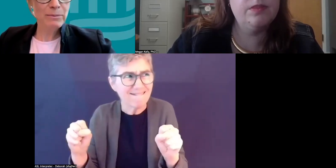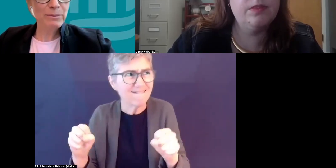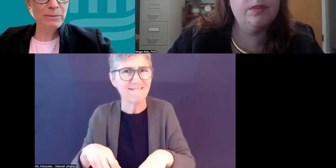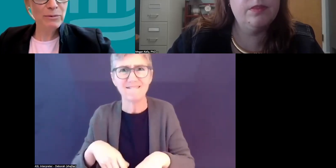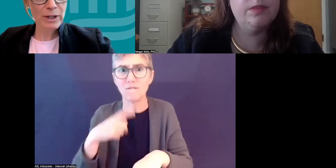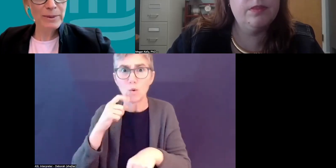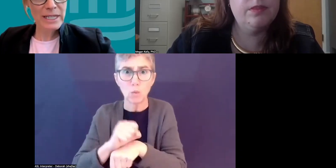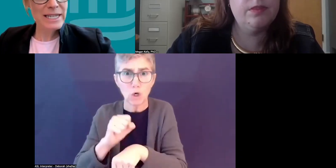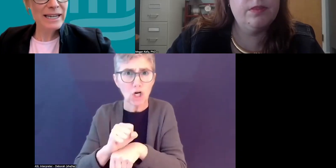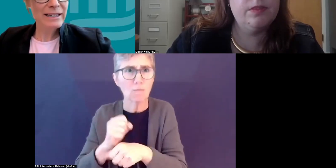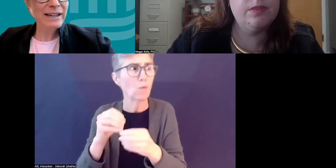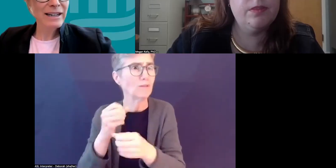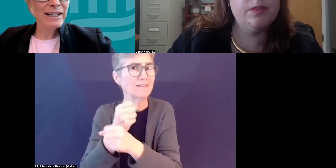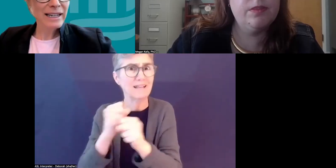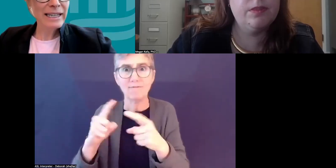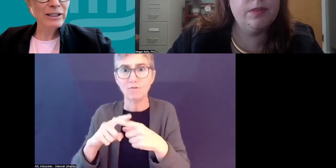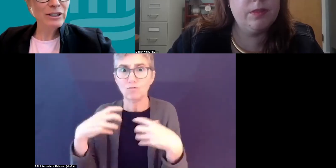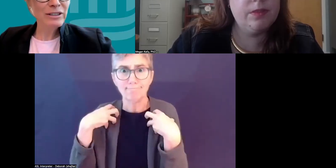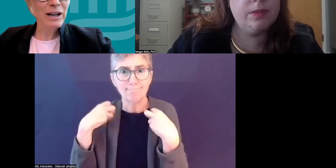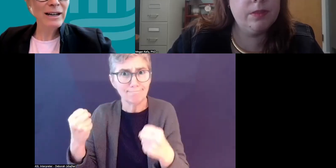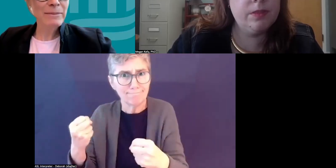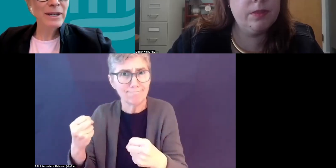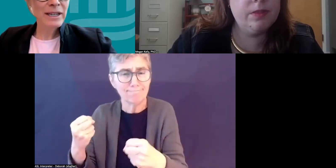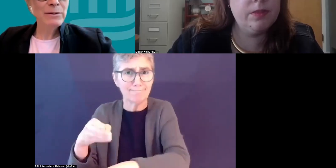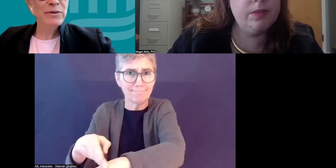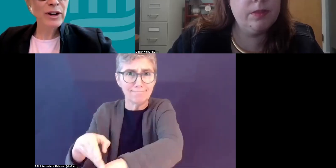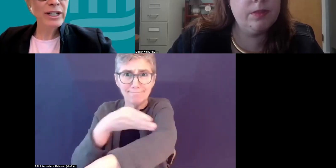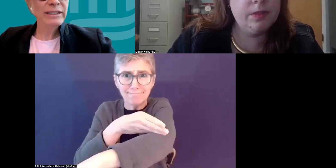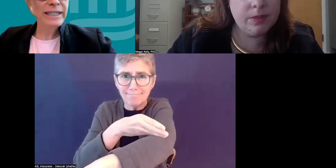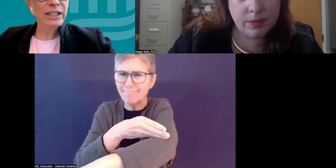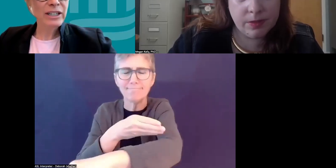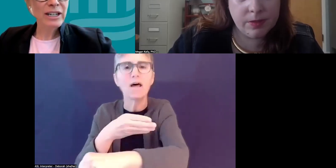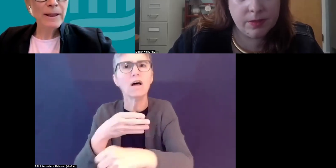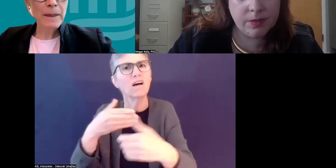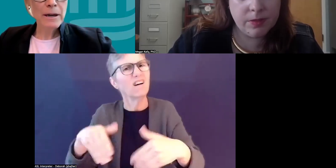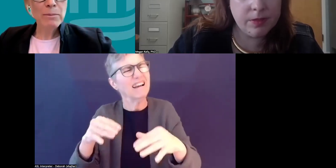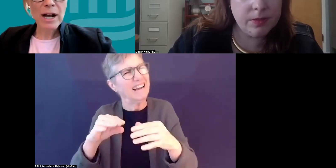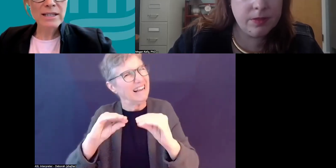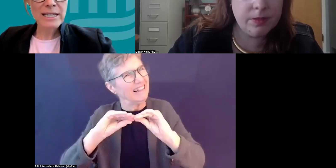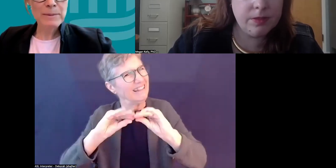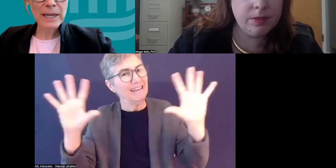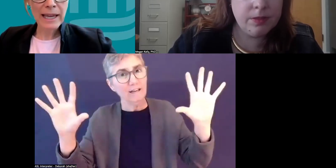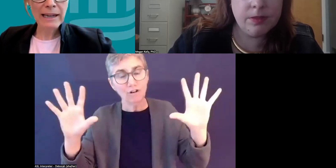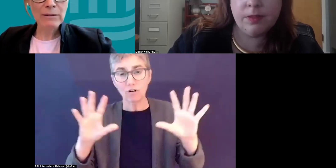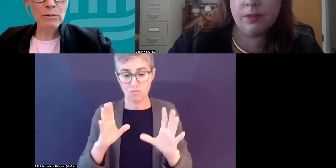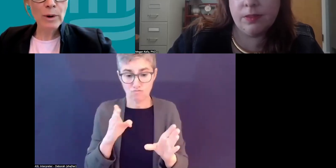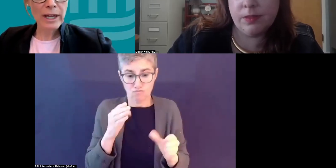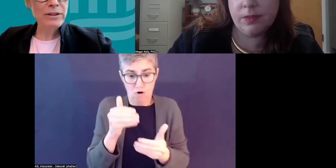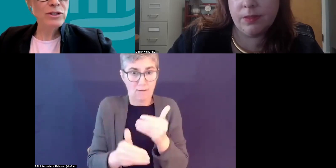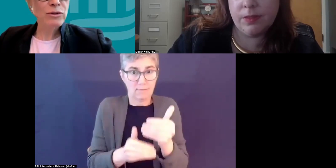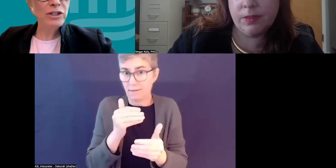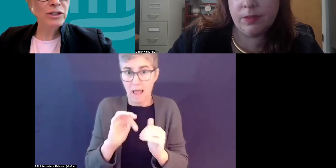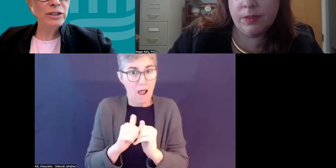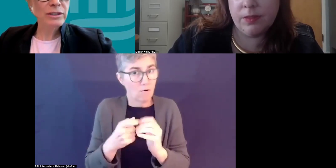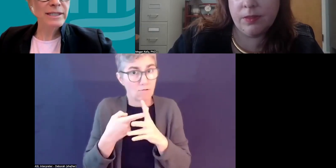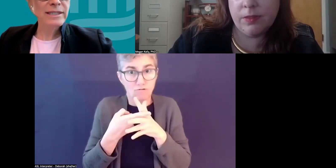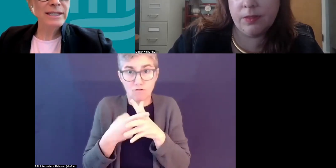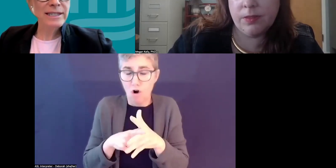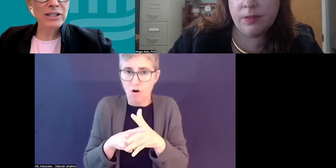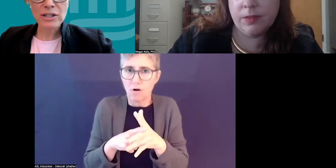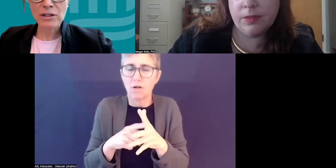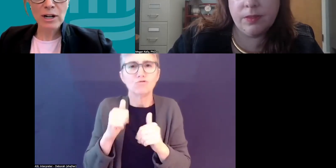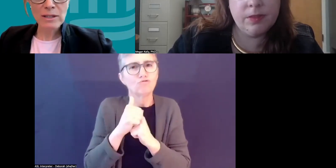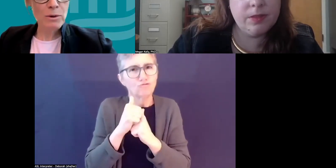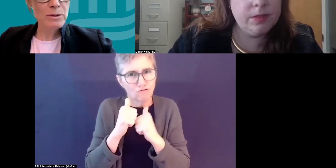to rehabilitate and heal, it was very clear. The process began with structured